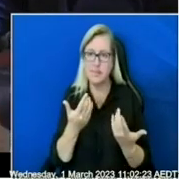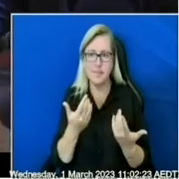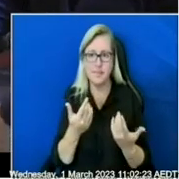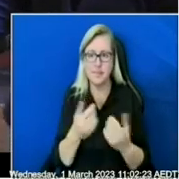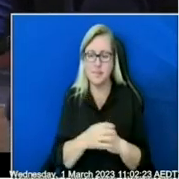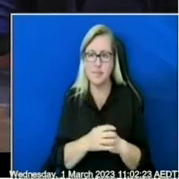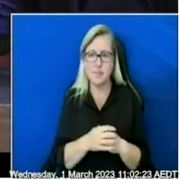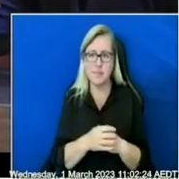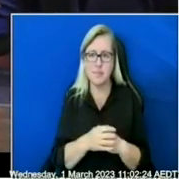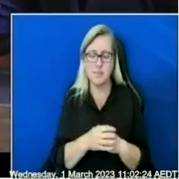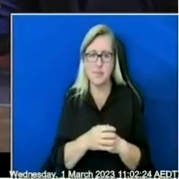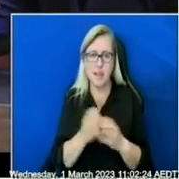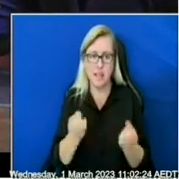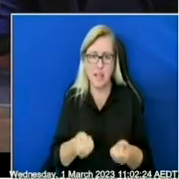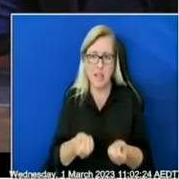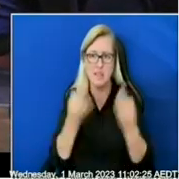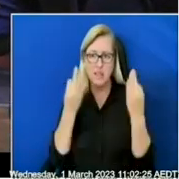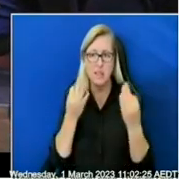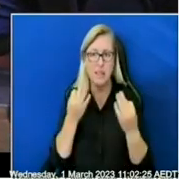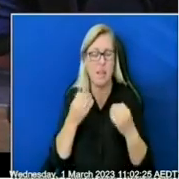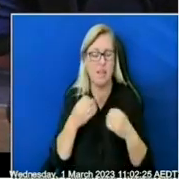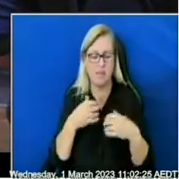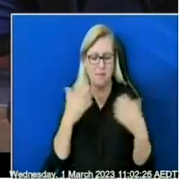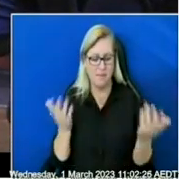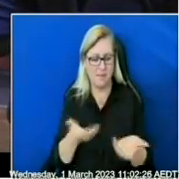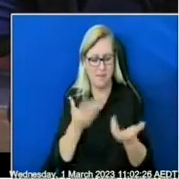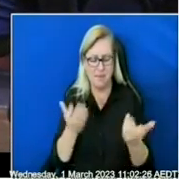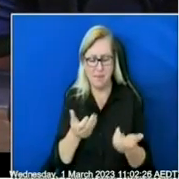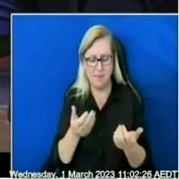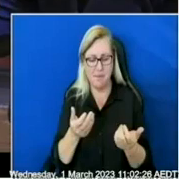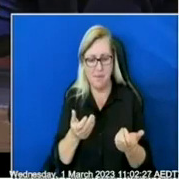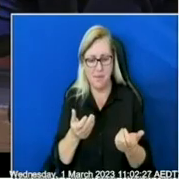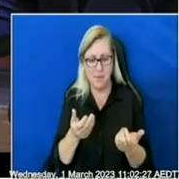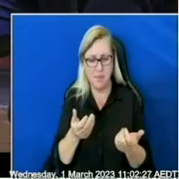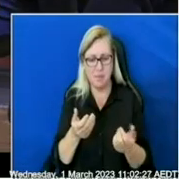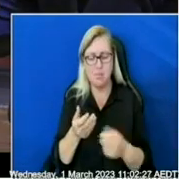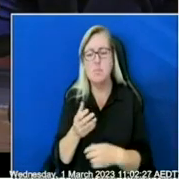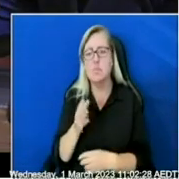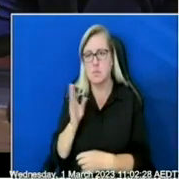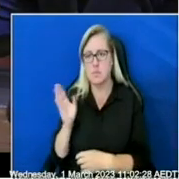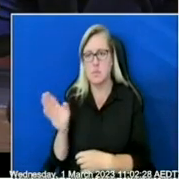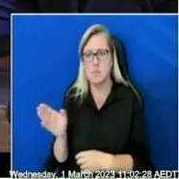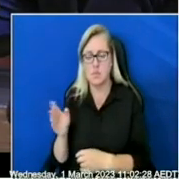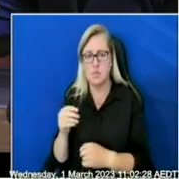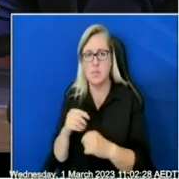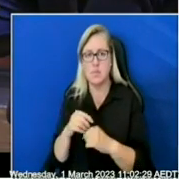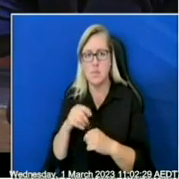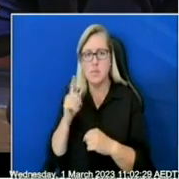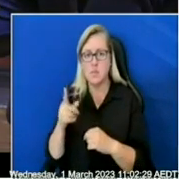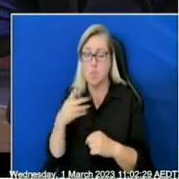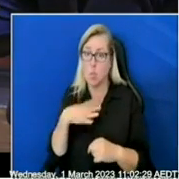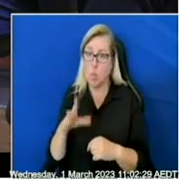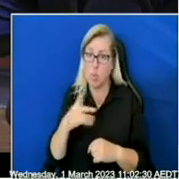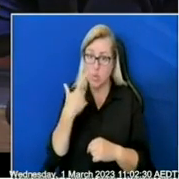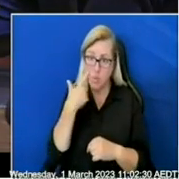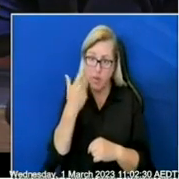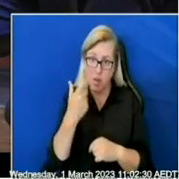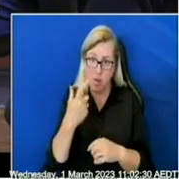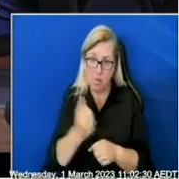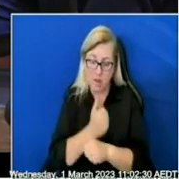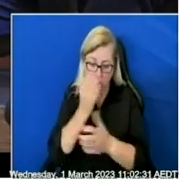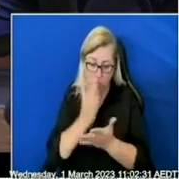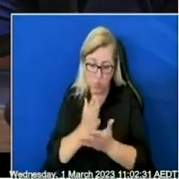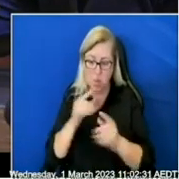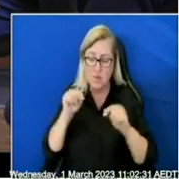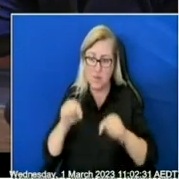Can we also, I think, can we find... We want to find, to make sure this story is told, we need to find Gran's